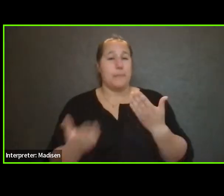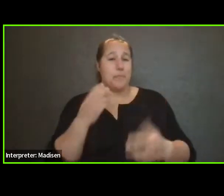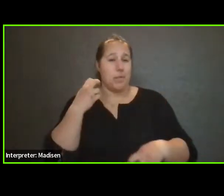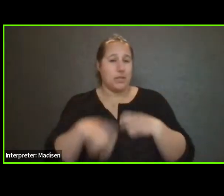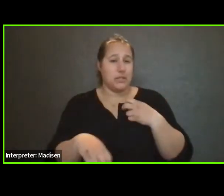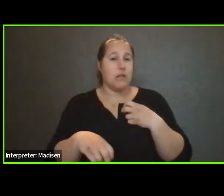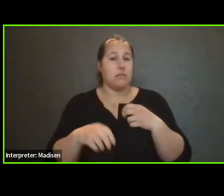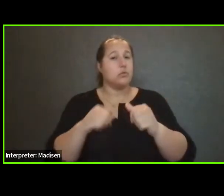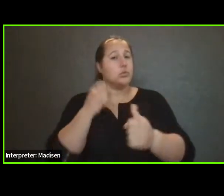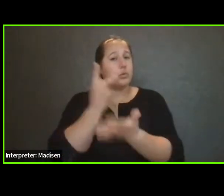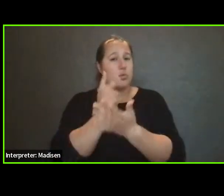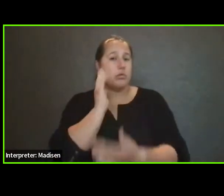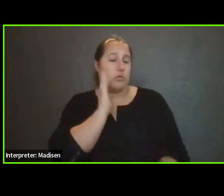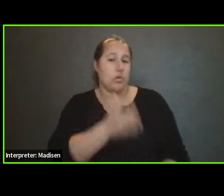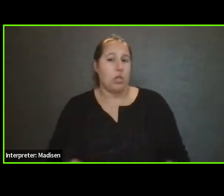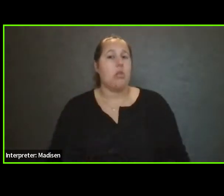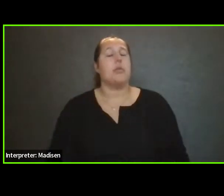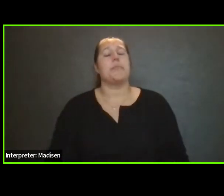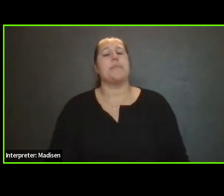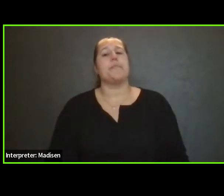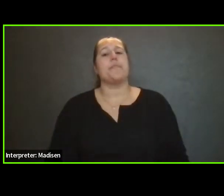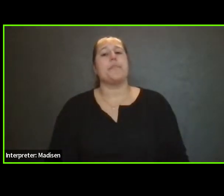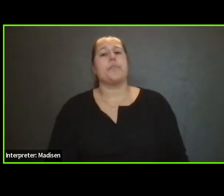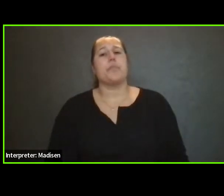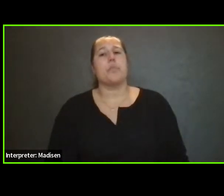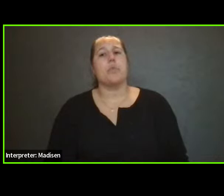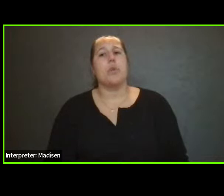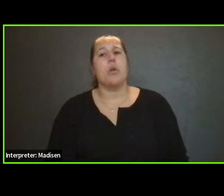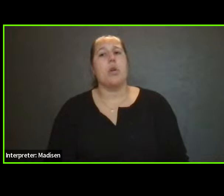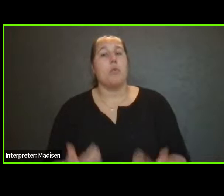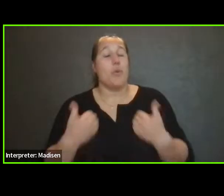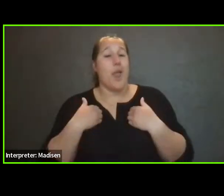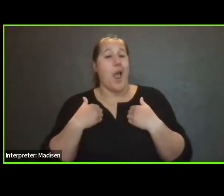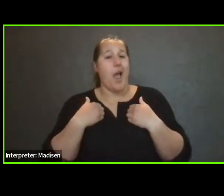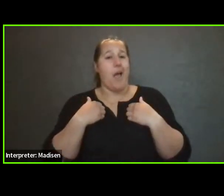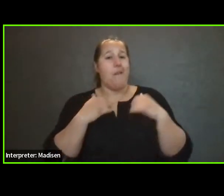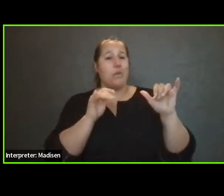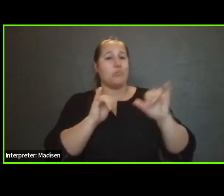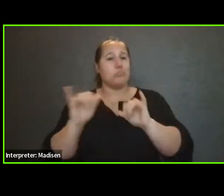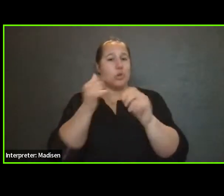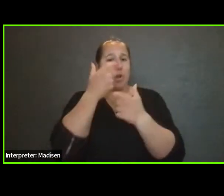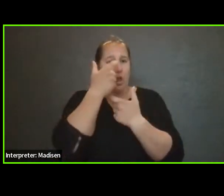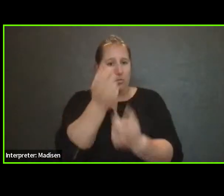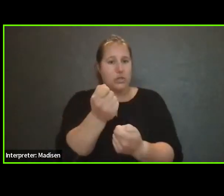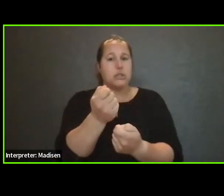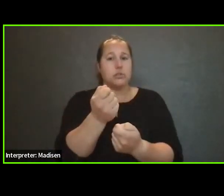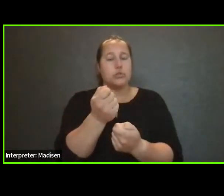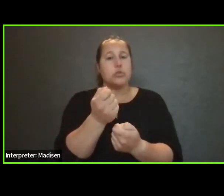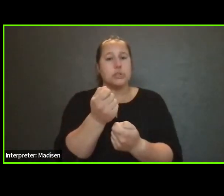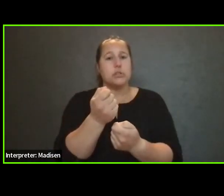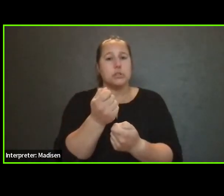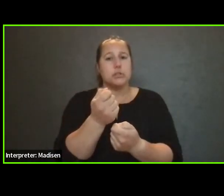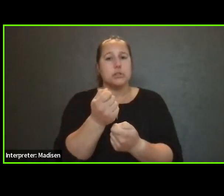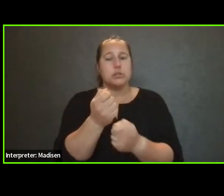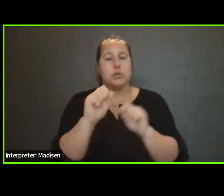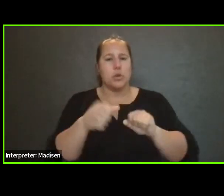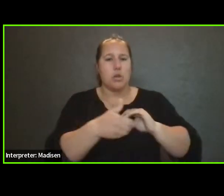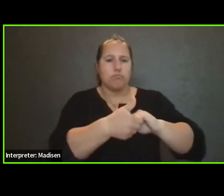The current four districts don't keep the communities of common interest together very well in some respects. I